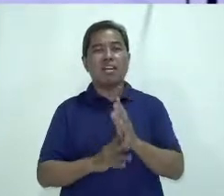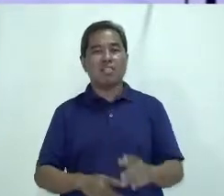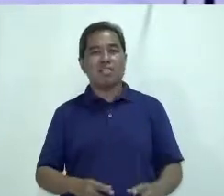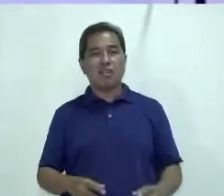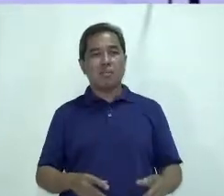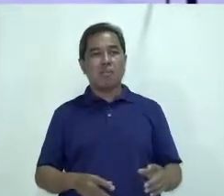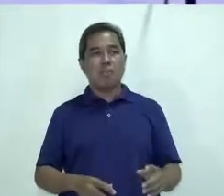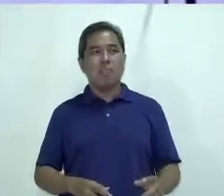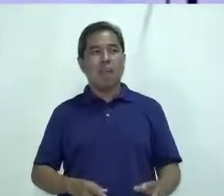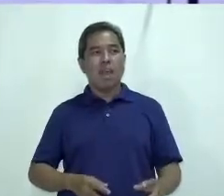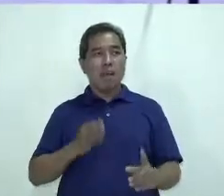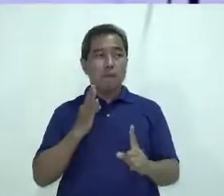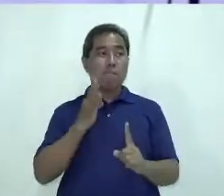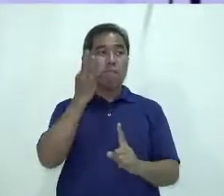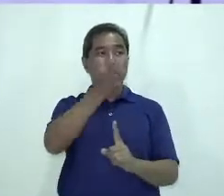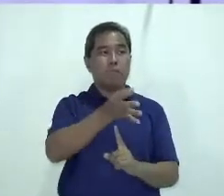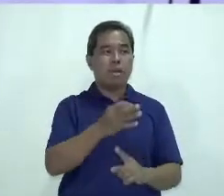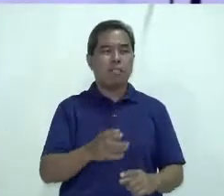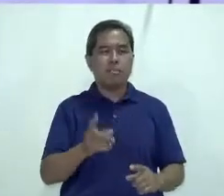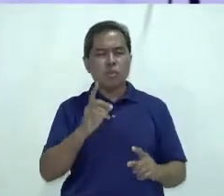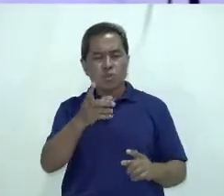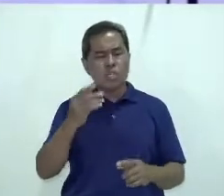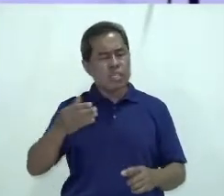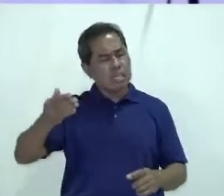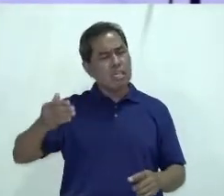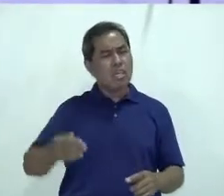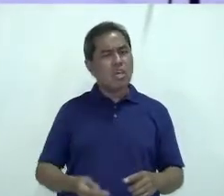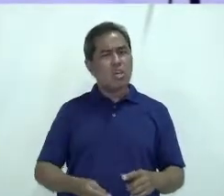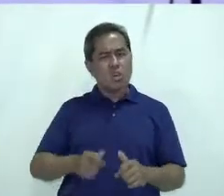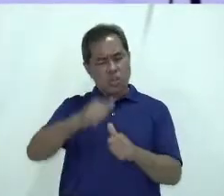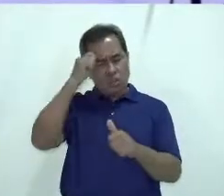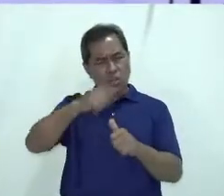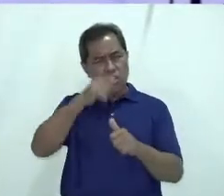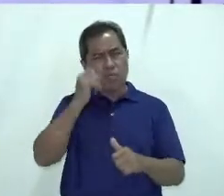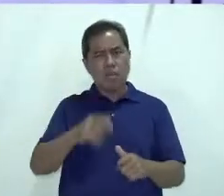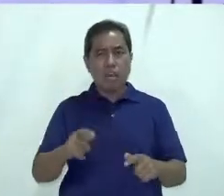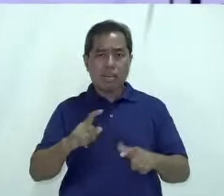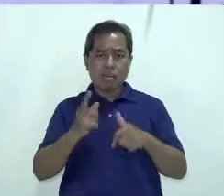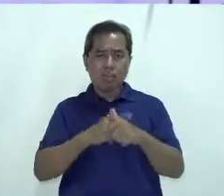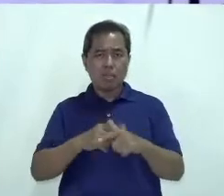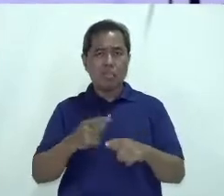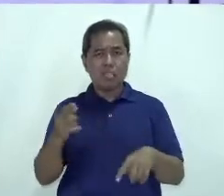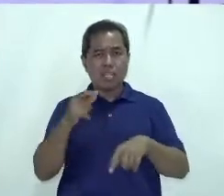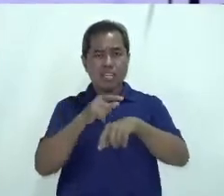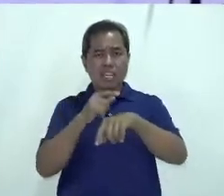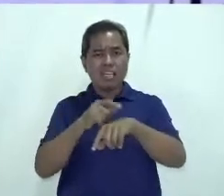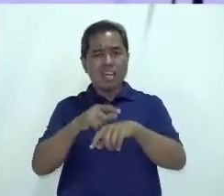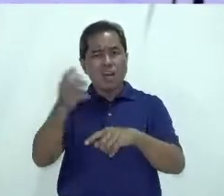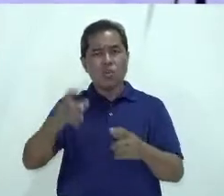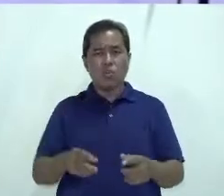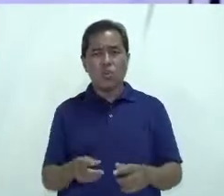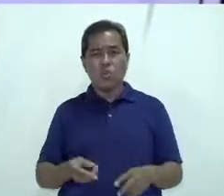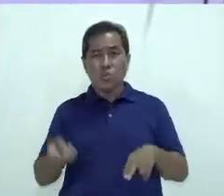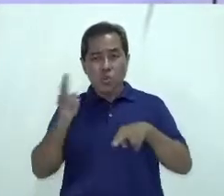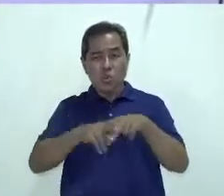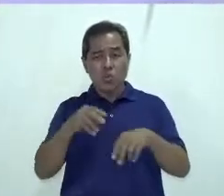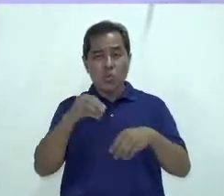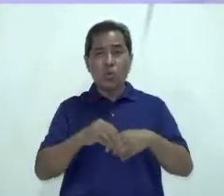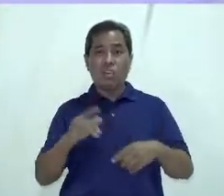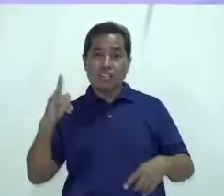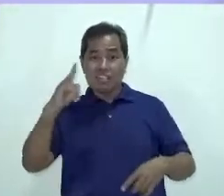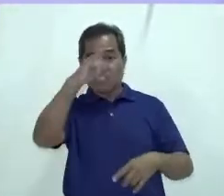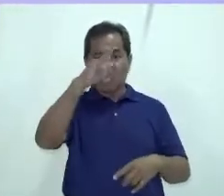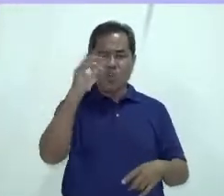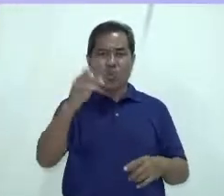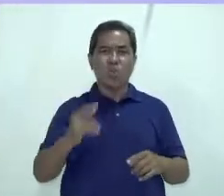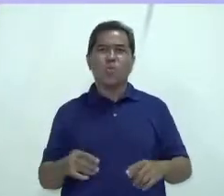Forward. How many of you guys remember the first time you rode an airplane? Or the first time You went on